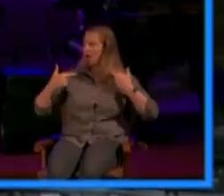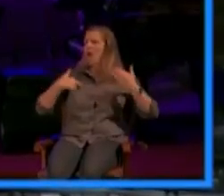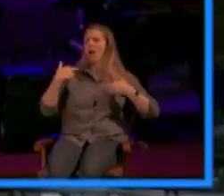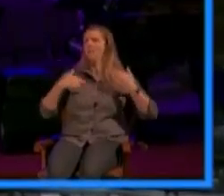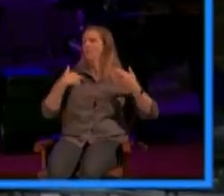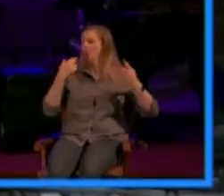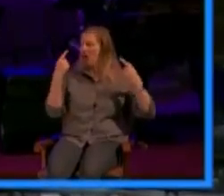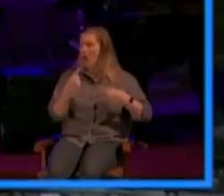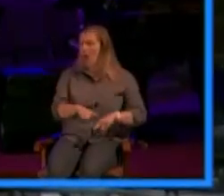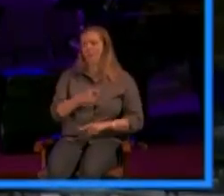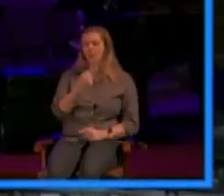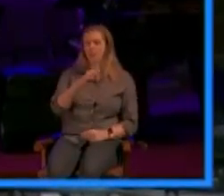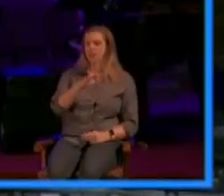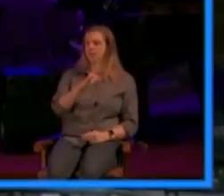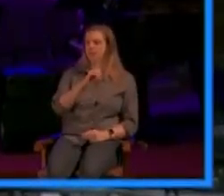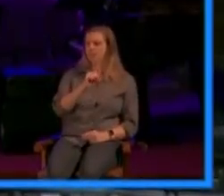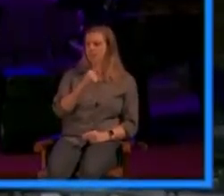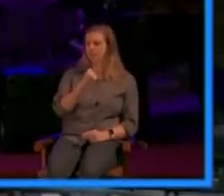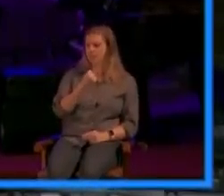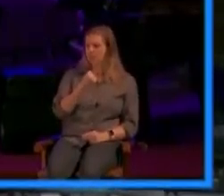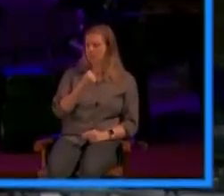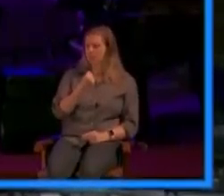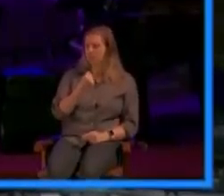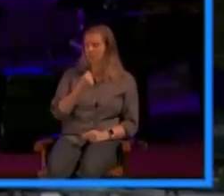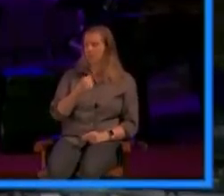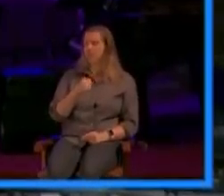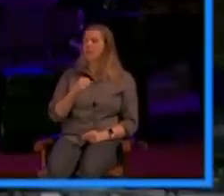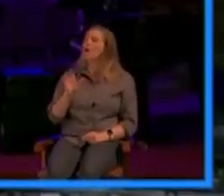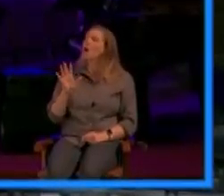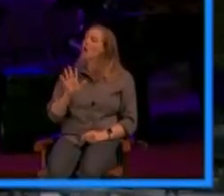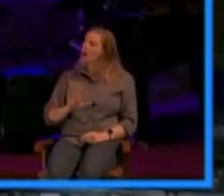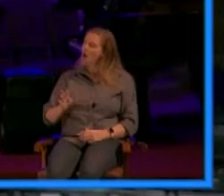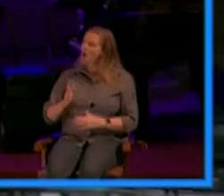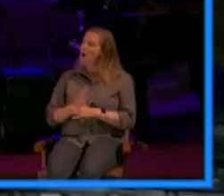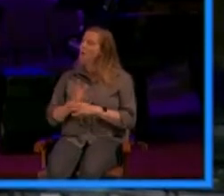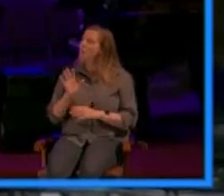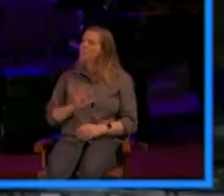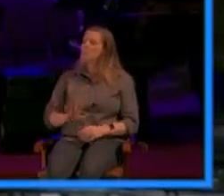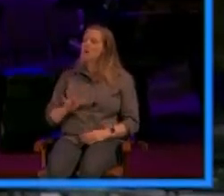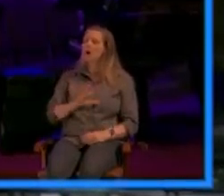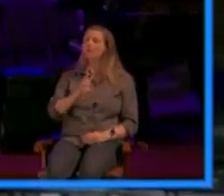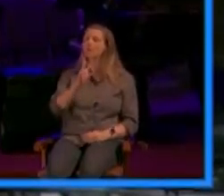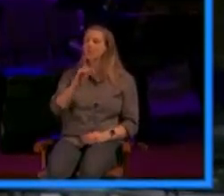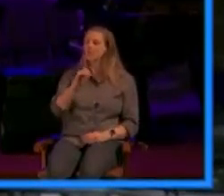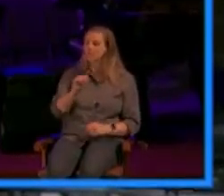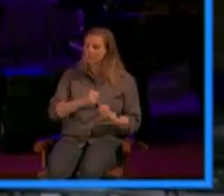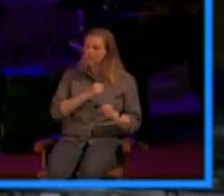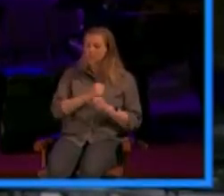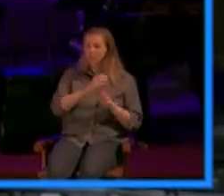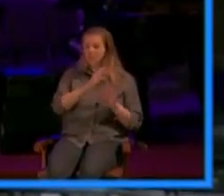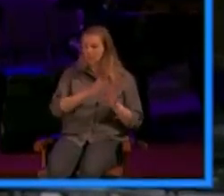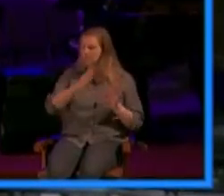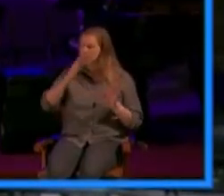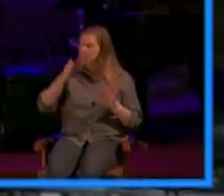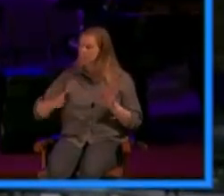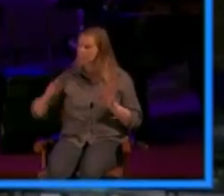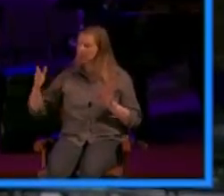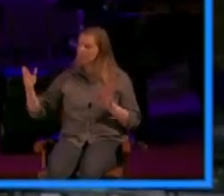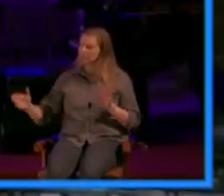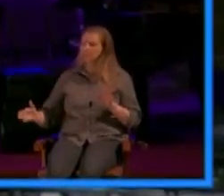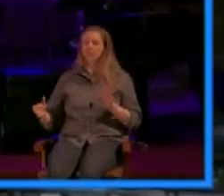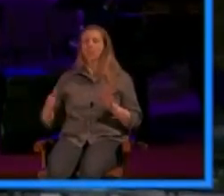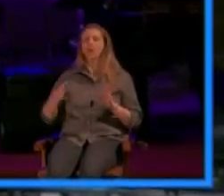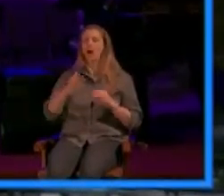of awakening in our country, and on average, about every 60 years, as the cycle goes, is that there is some kind of an